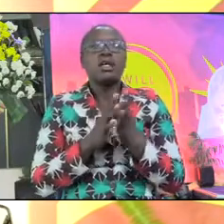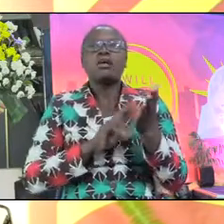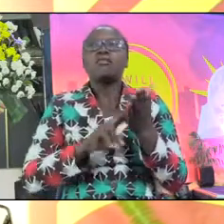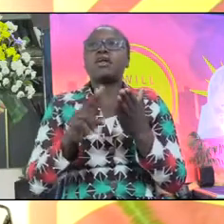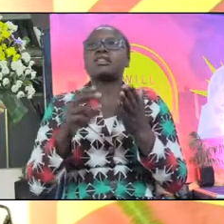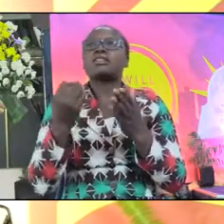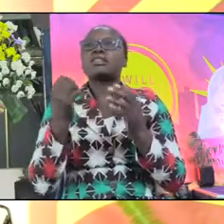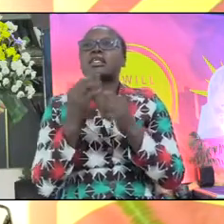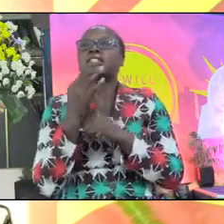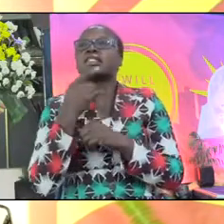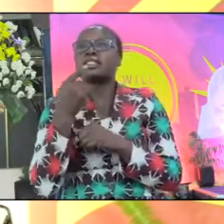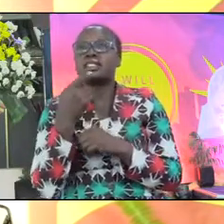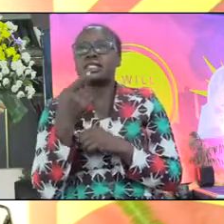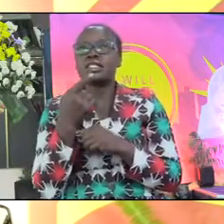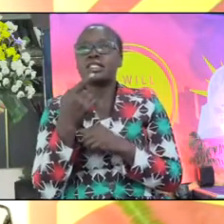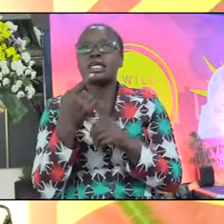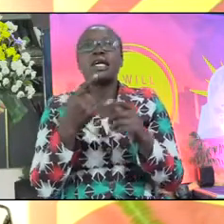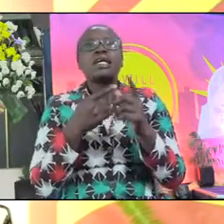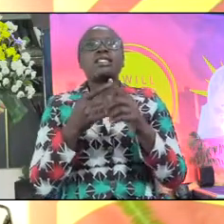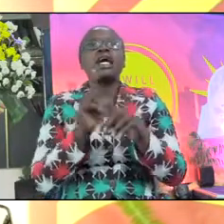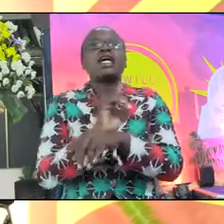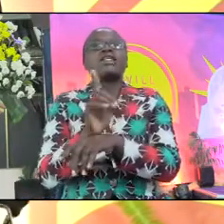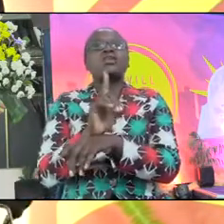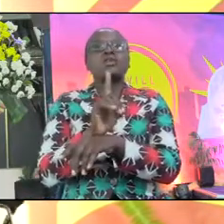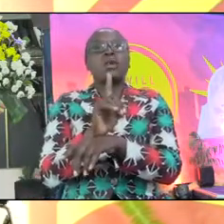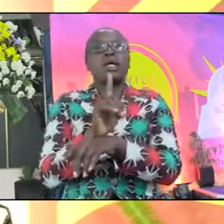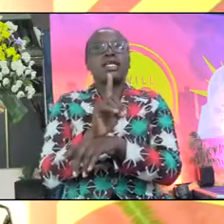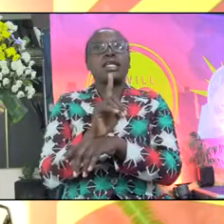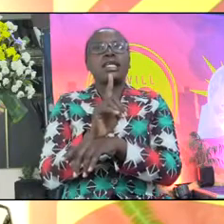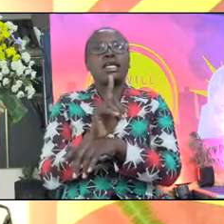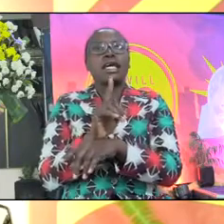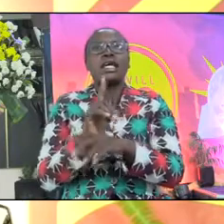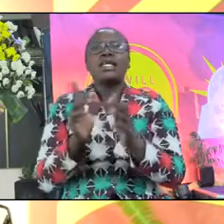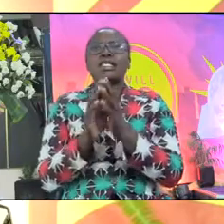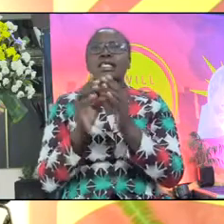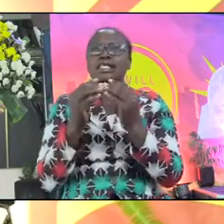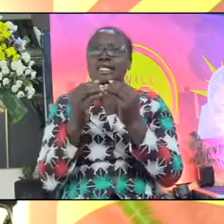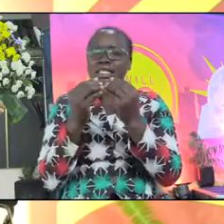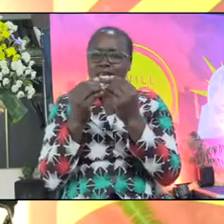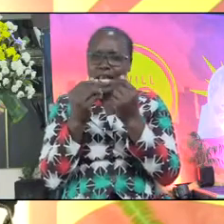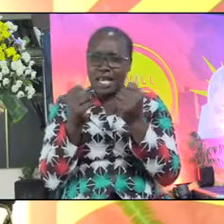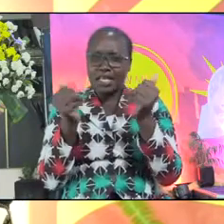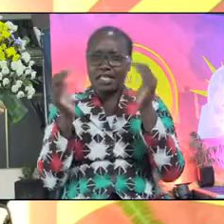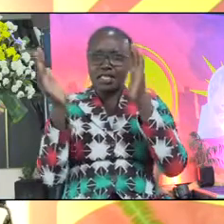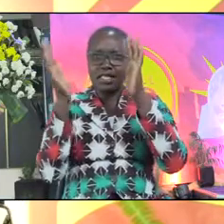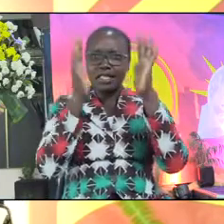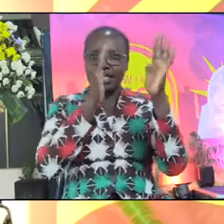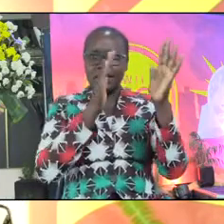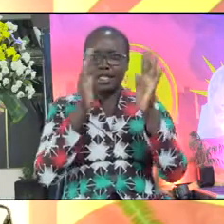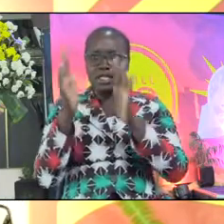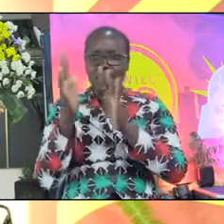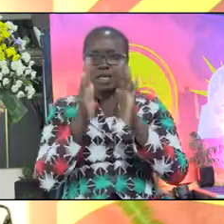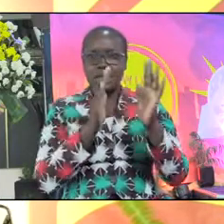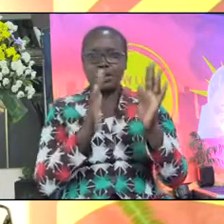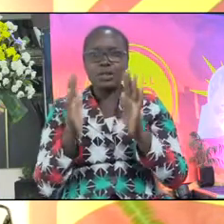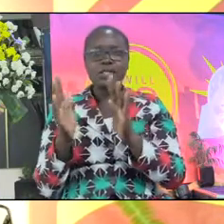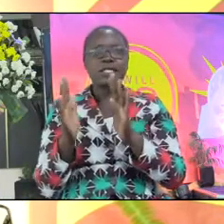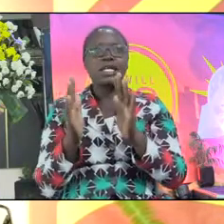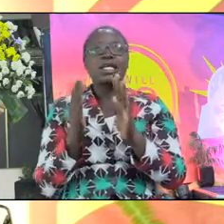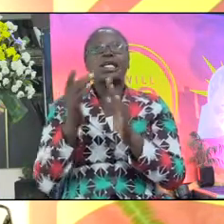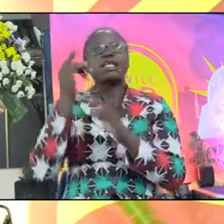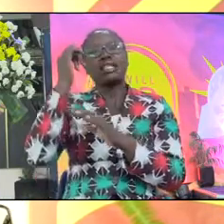Verse 13 says that when they felt a gentle wind, they